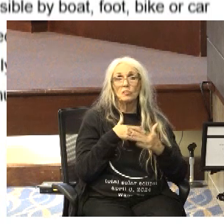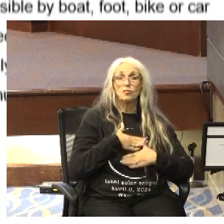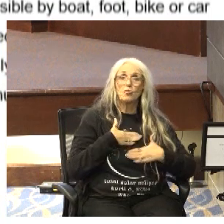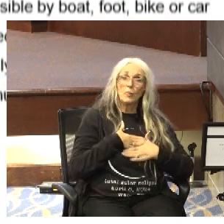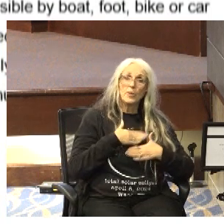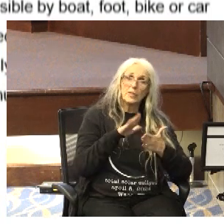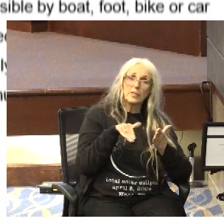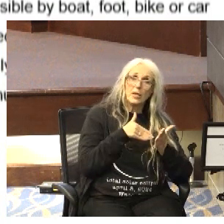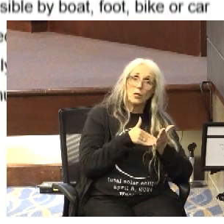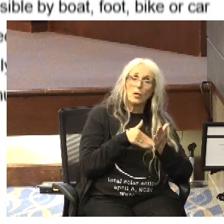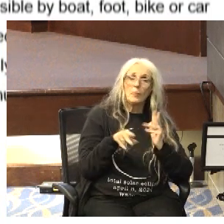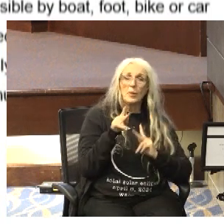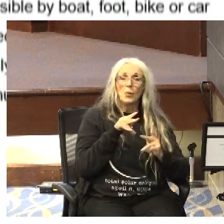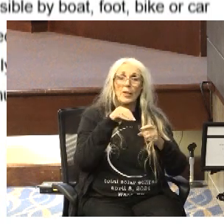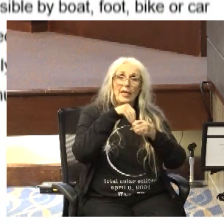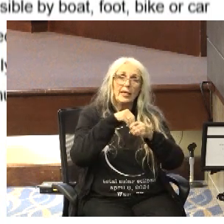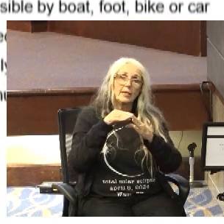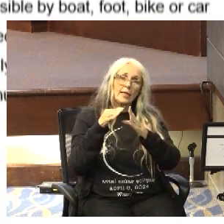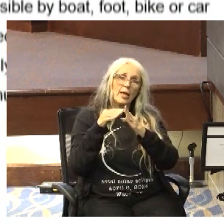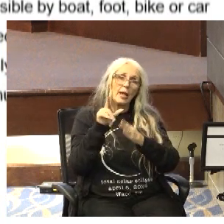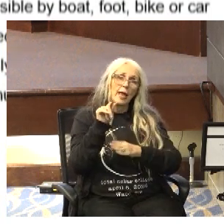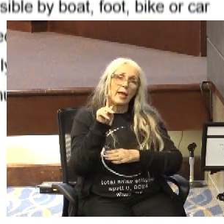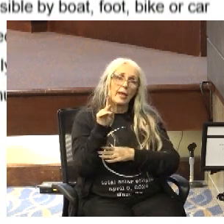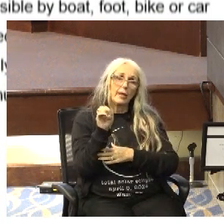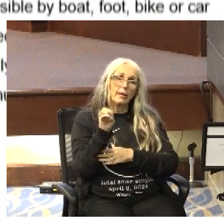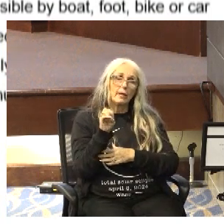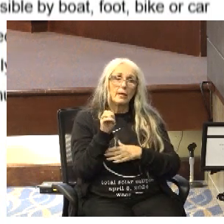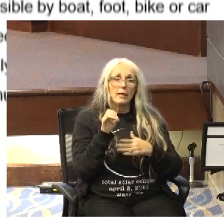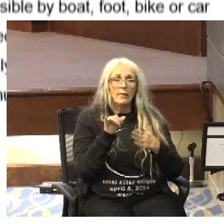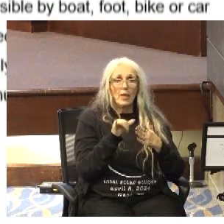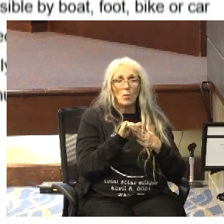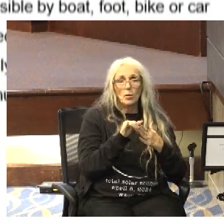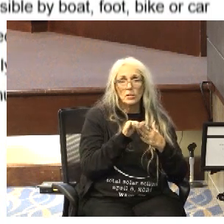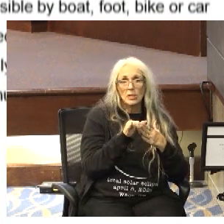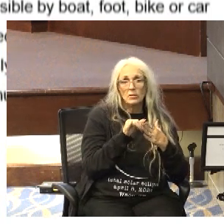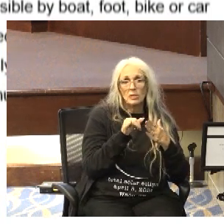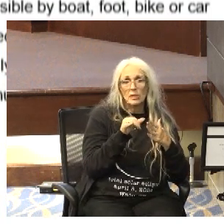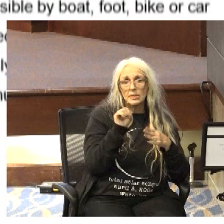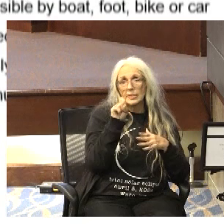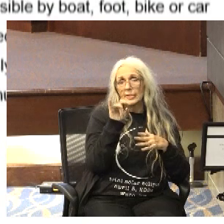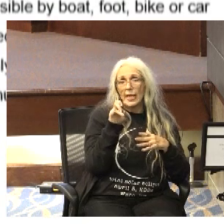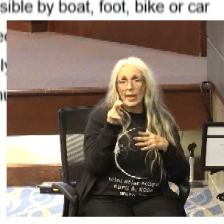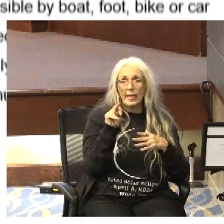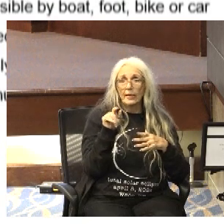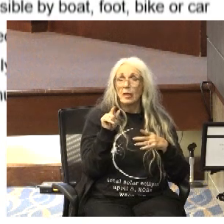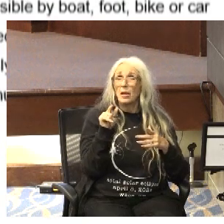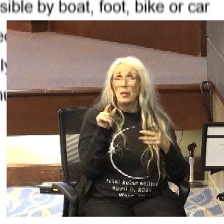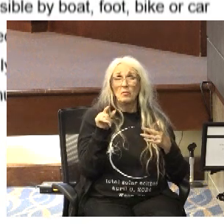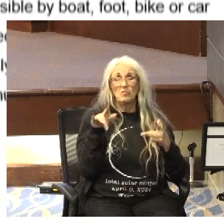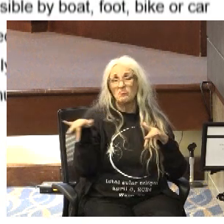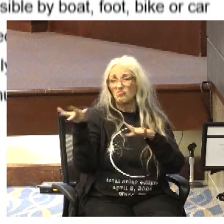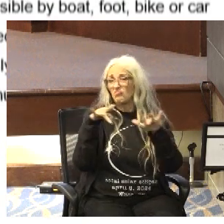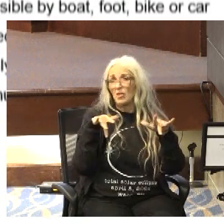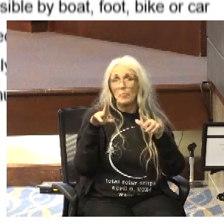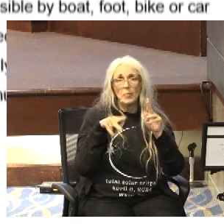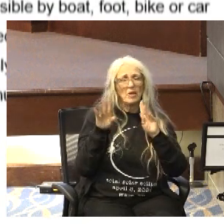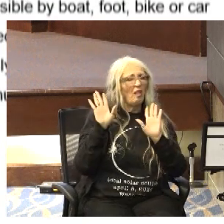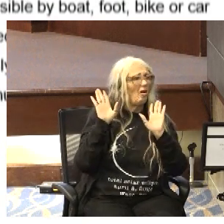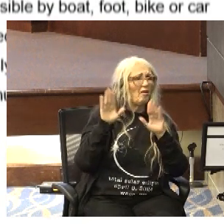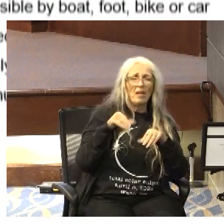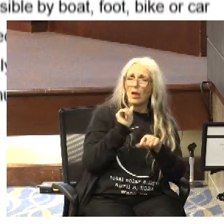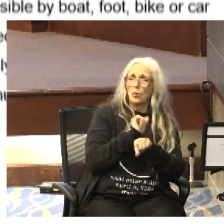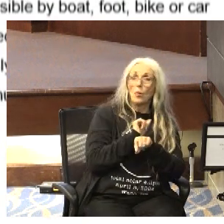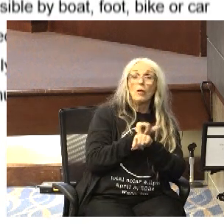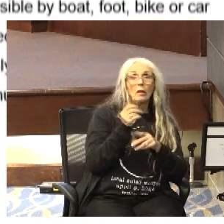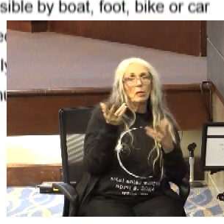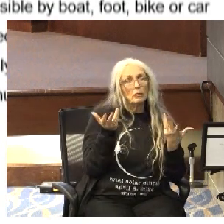for people within Town Lake. And it was done in a suburban setting where a lot of people said we couldn't do it. And it turned out just